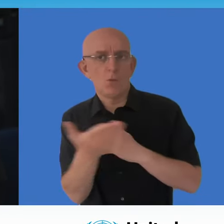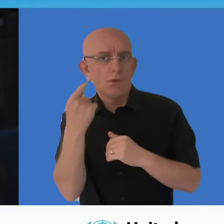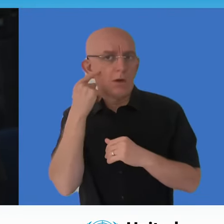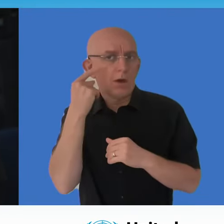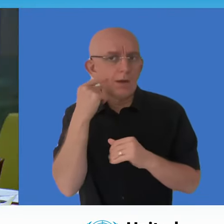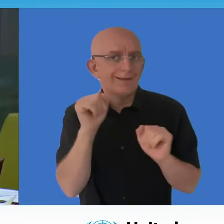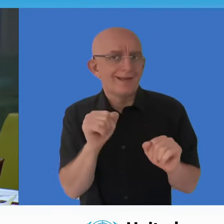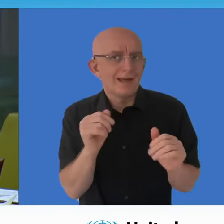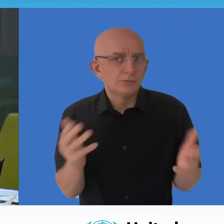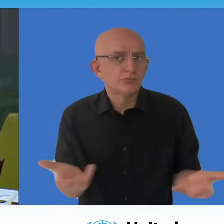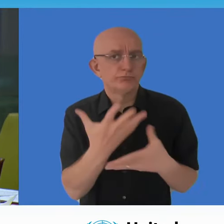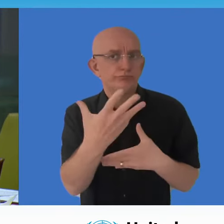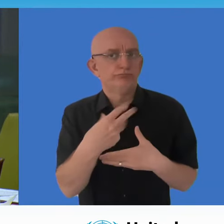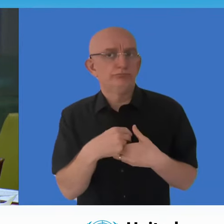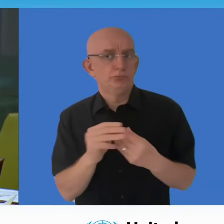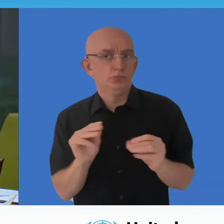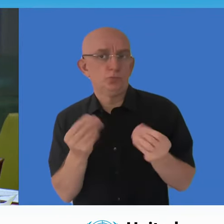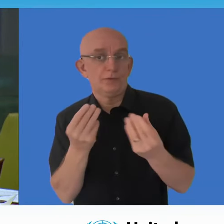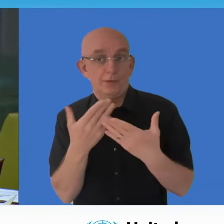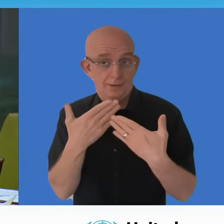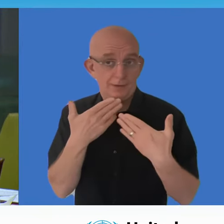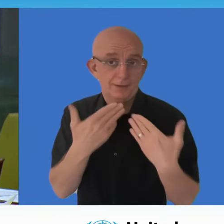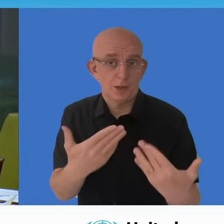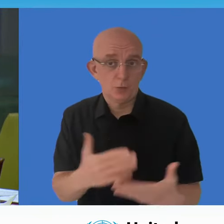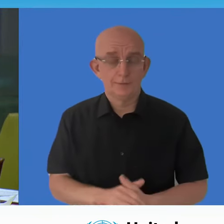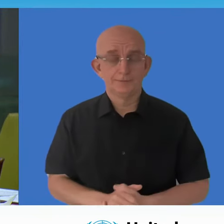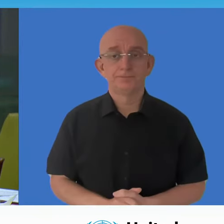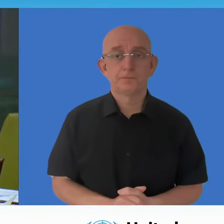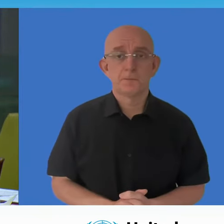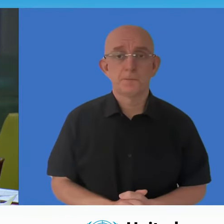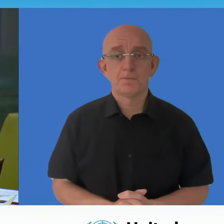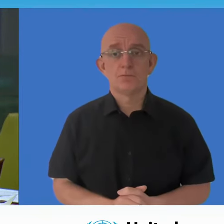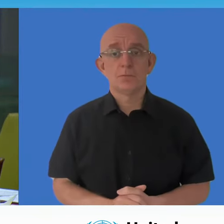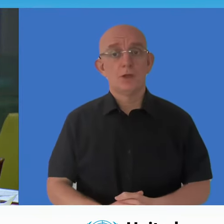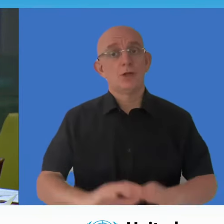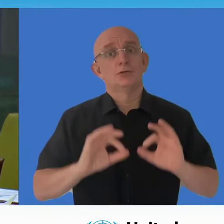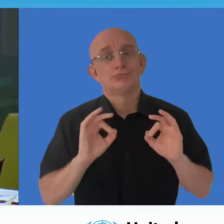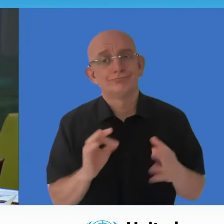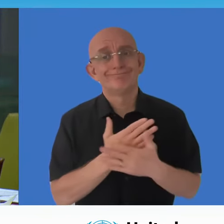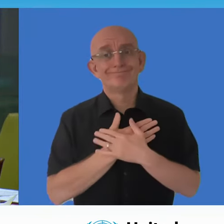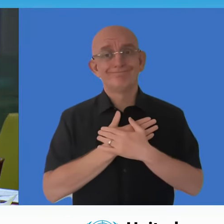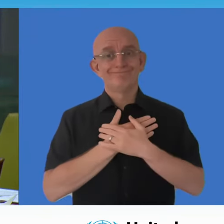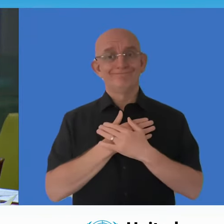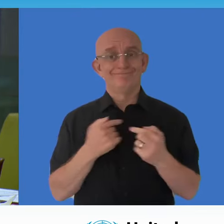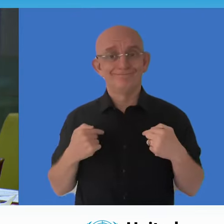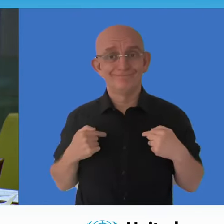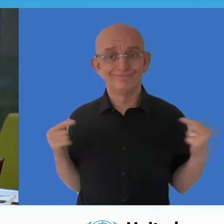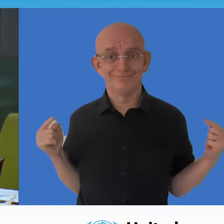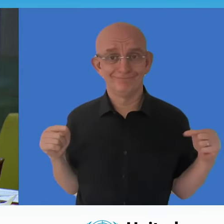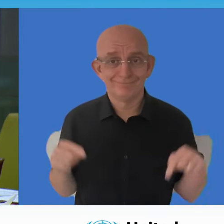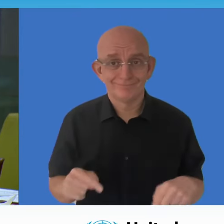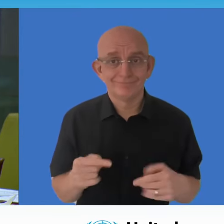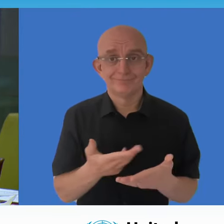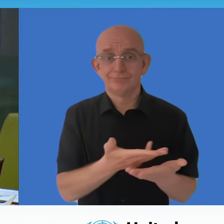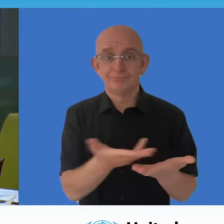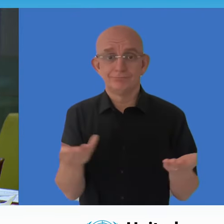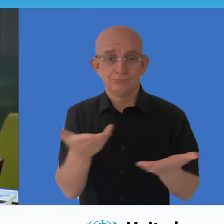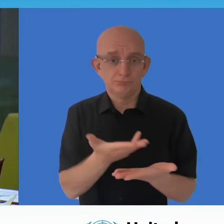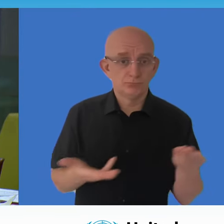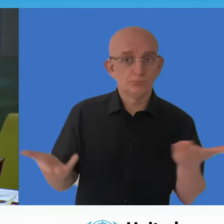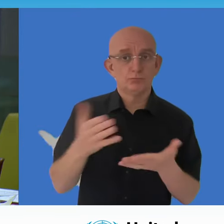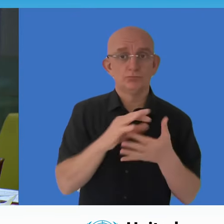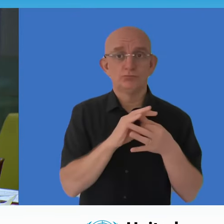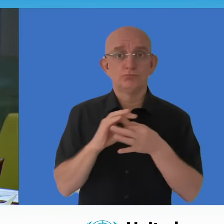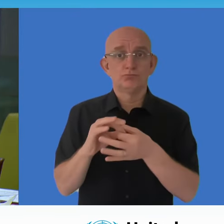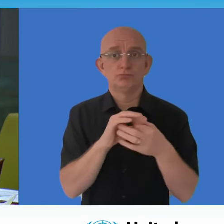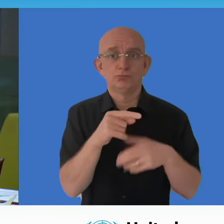thank you. No, and it's a pleasure to be here today with all of you. Empowering young people from a corporate lens is of very